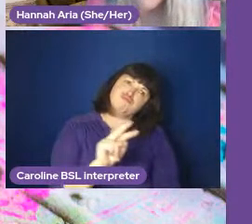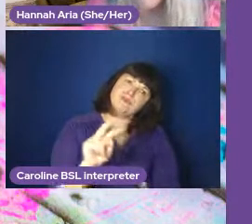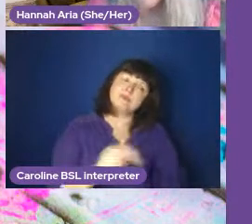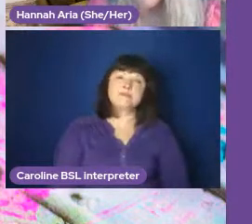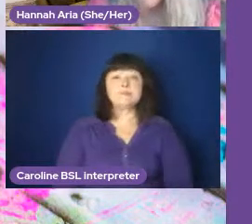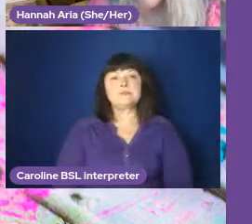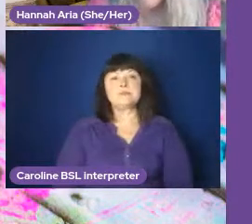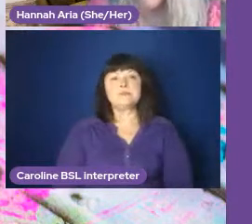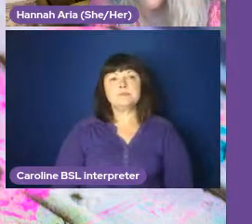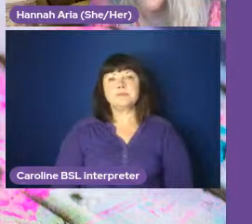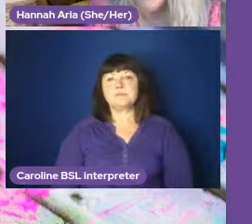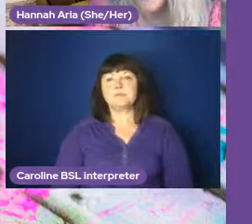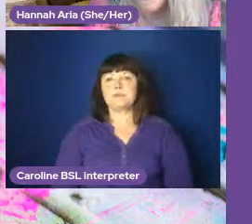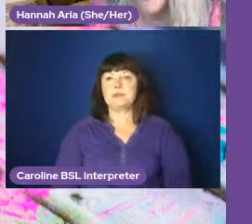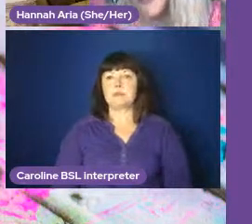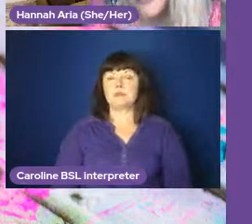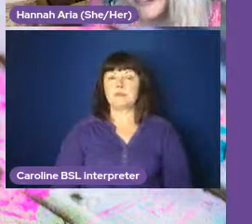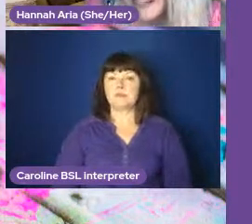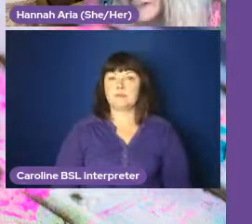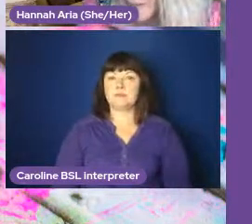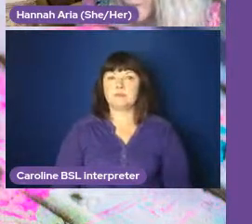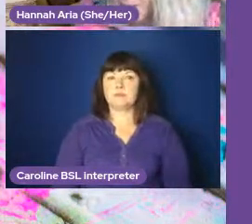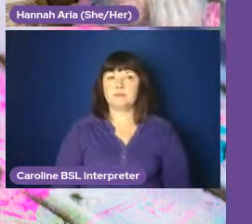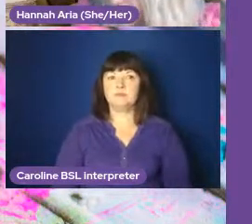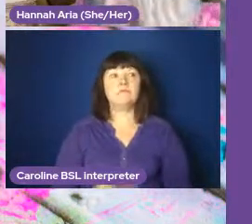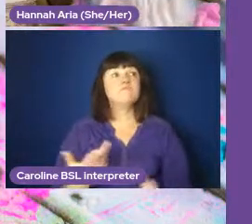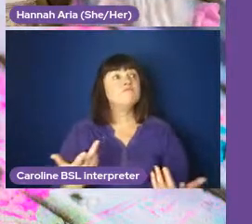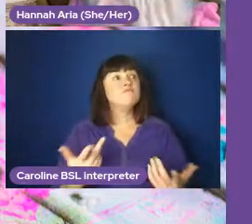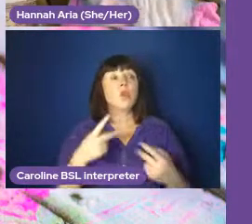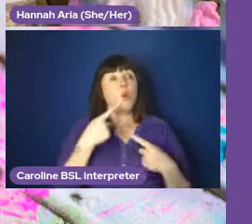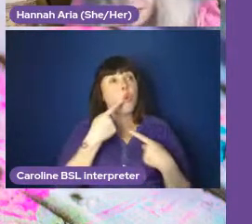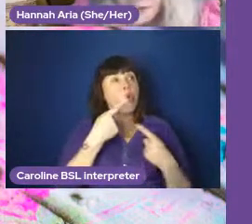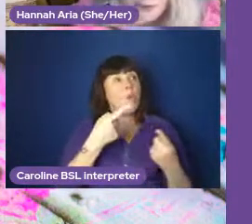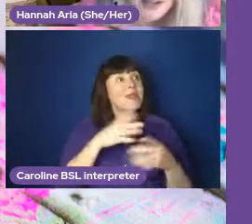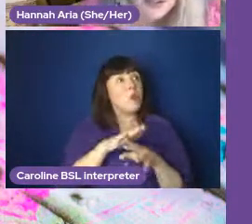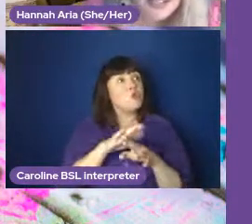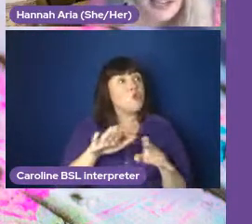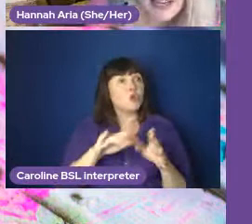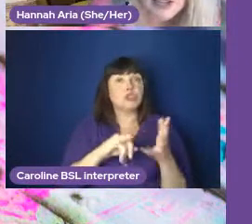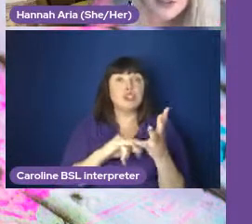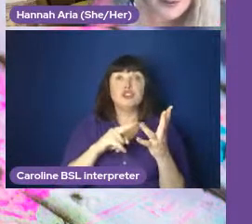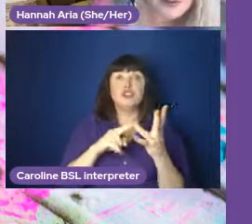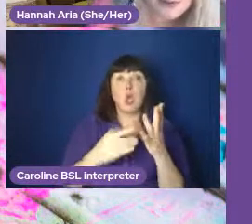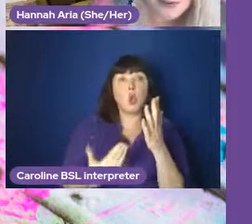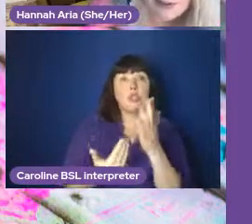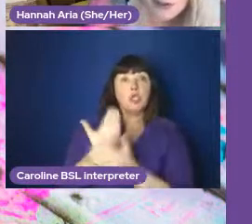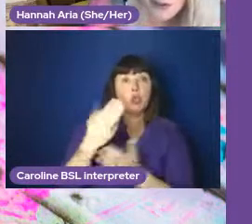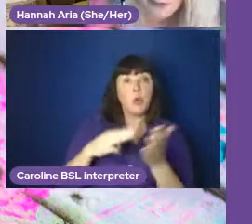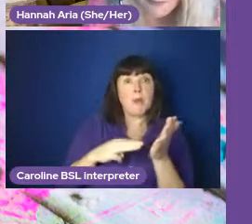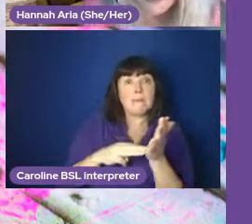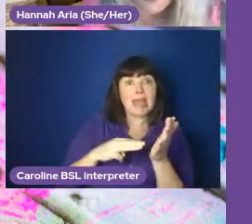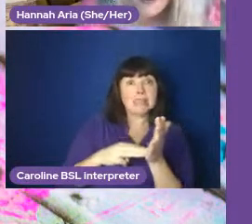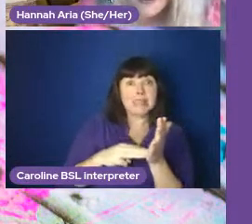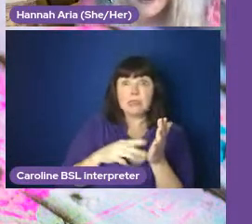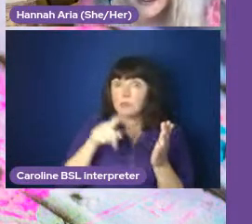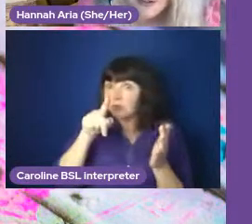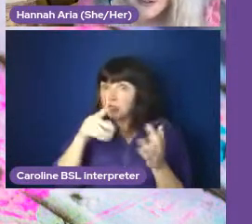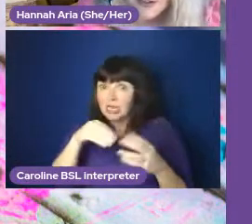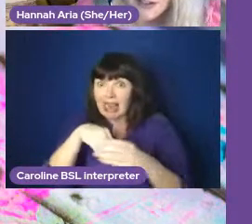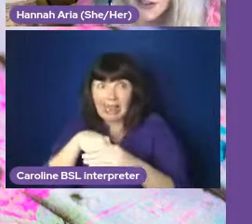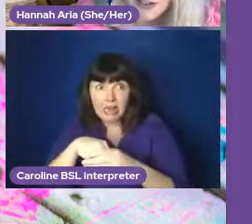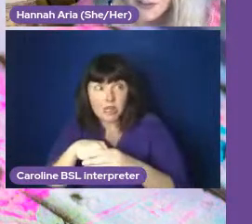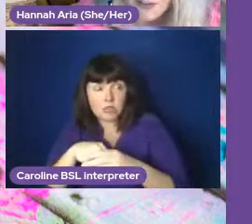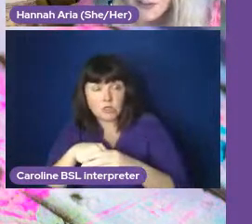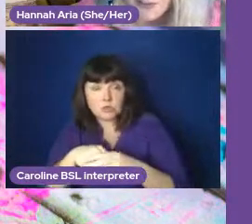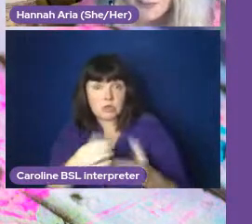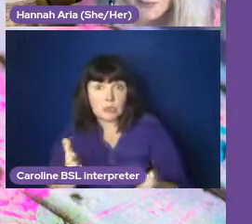on not so new Mandy's? Or if she's here, she's welcome to comment too. I